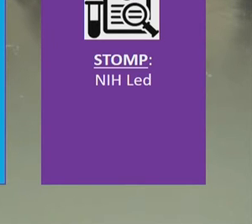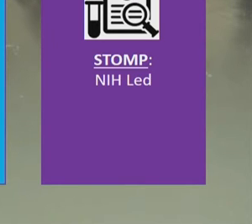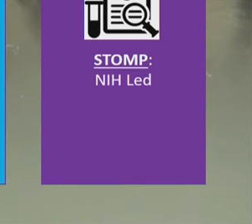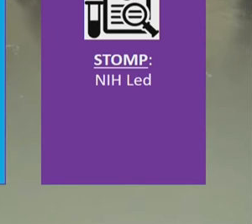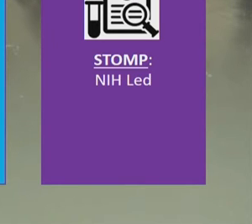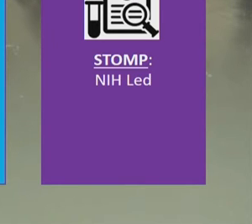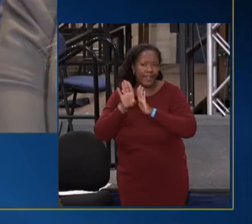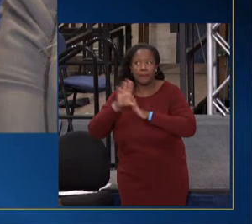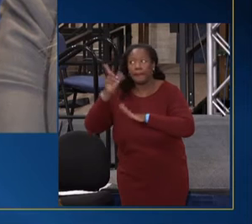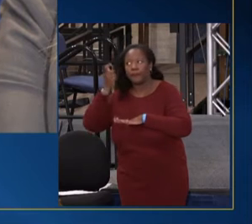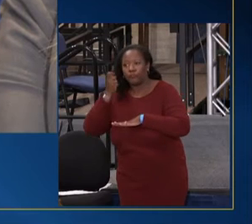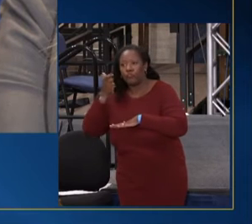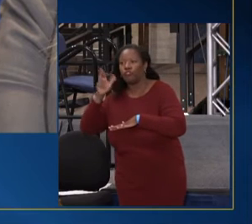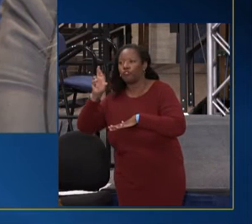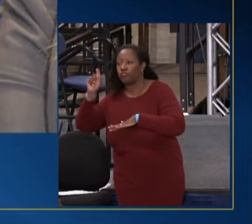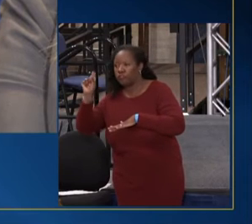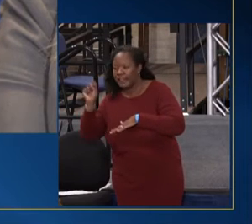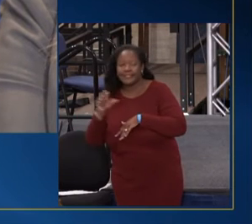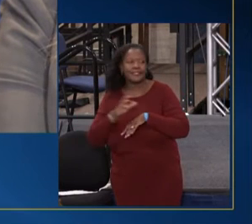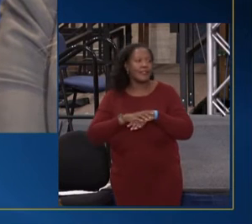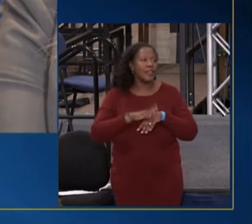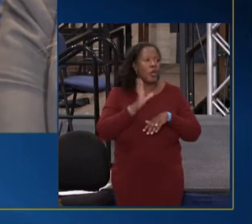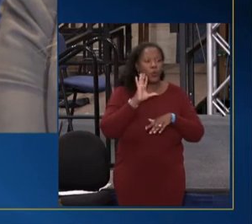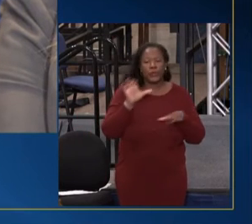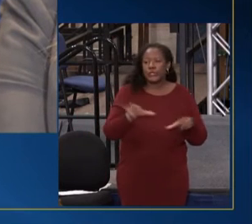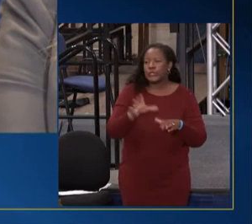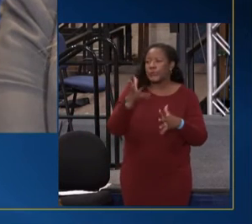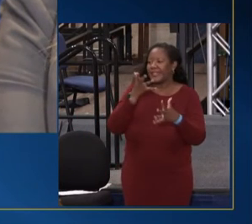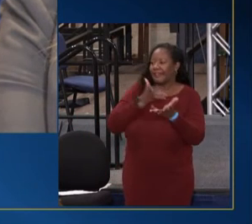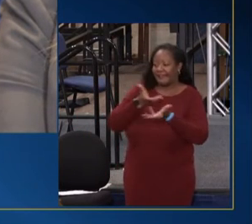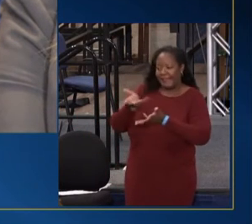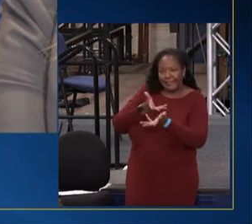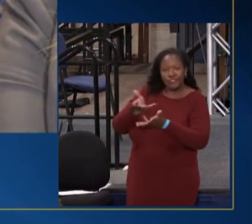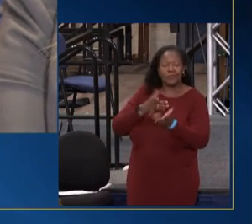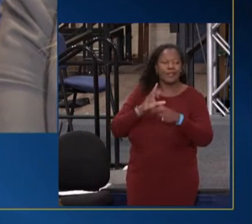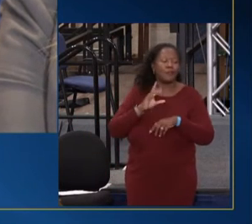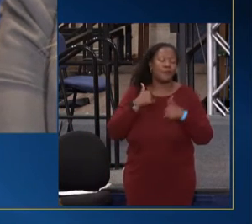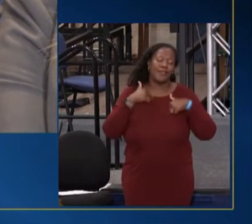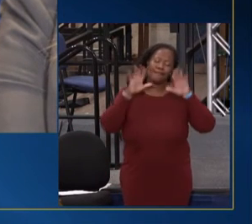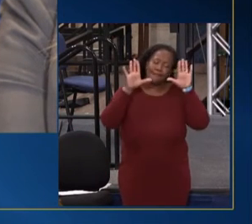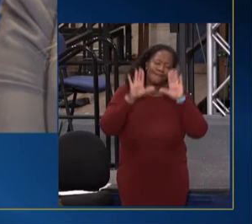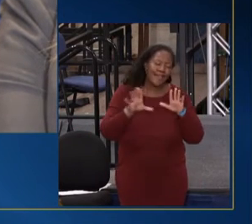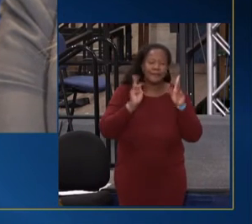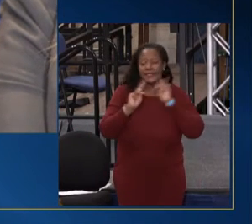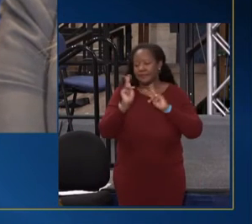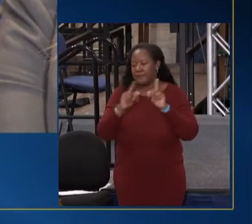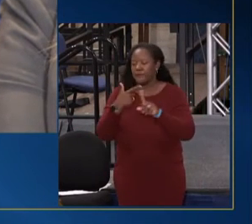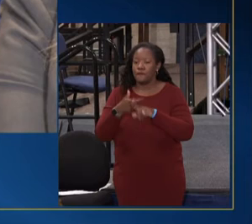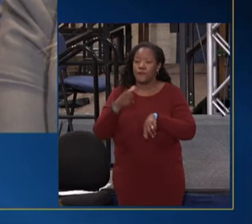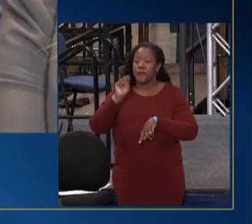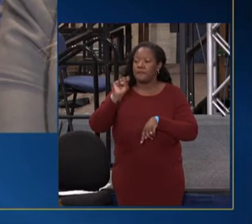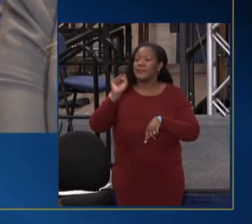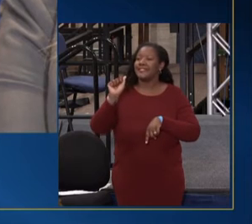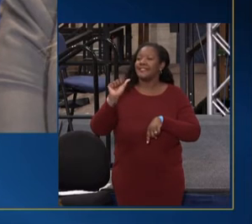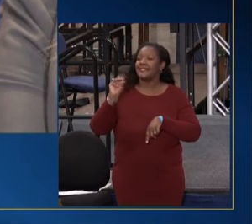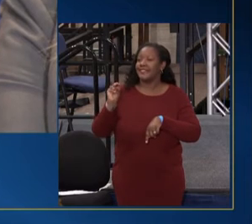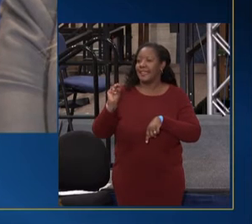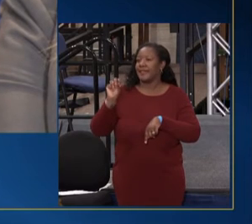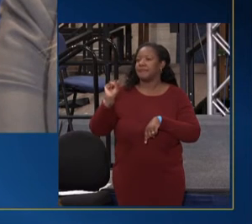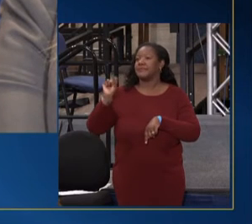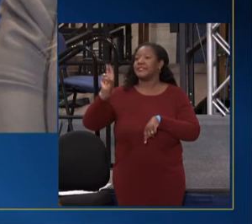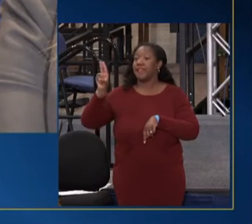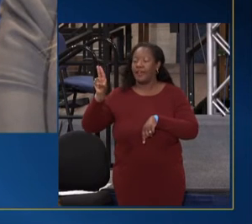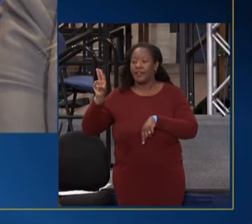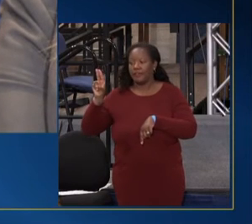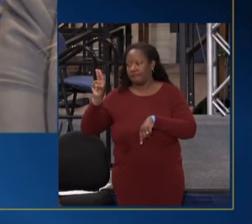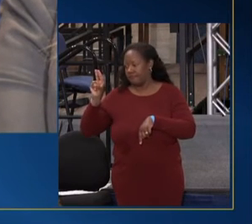health departments. We have folks from CDC doing engagement. We have fabulous humans from SAMHSA working to make sure that we don't